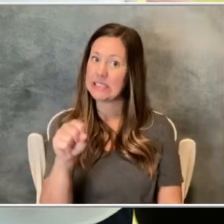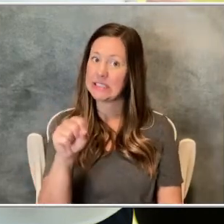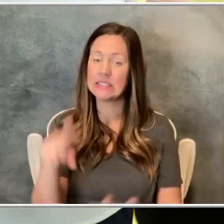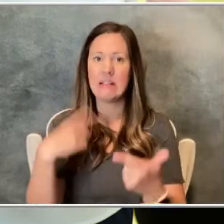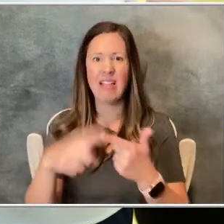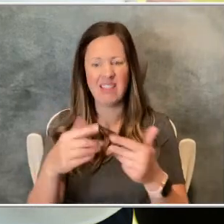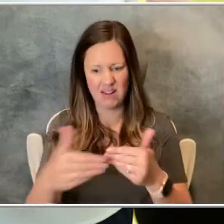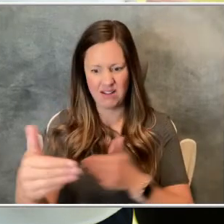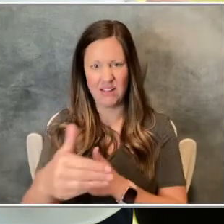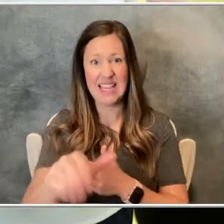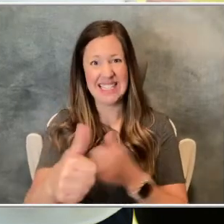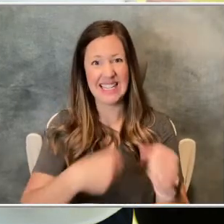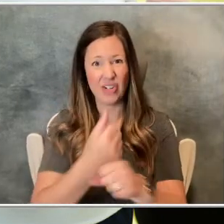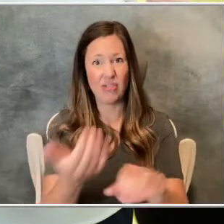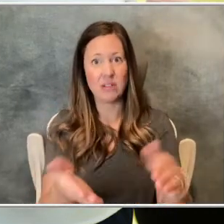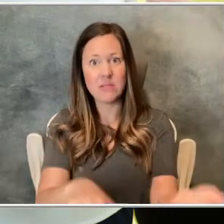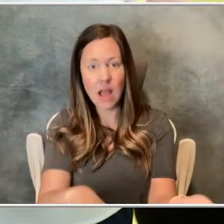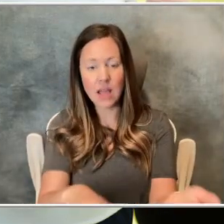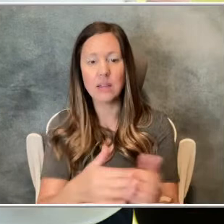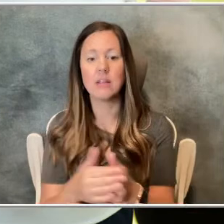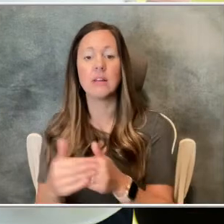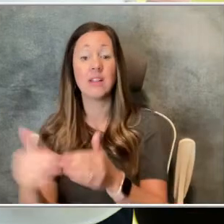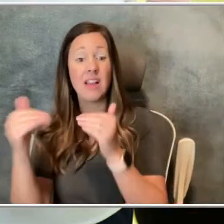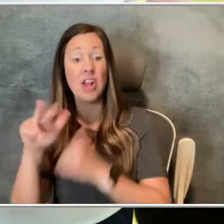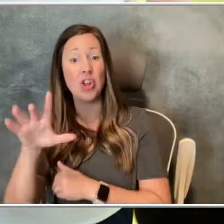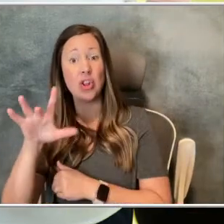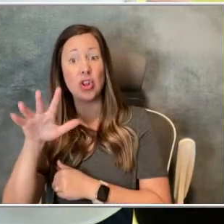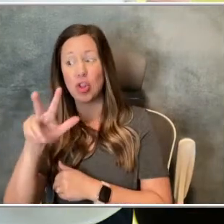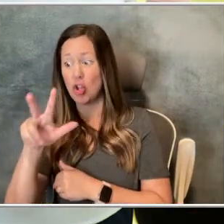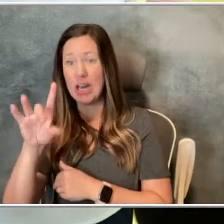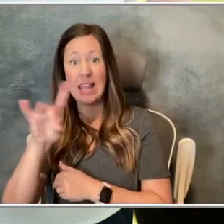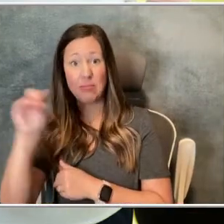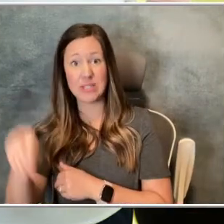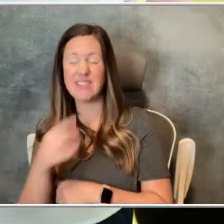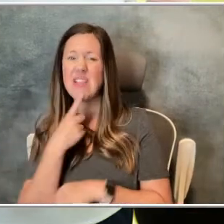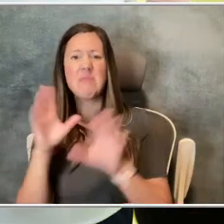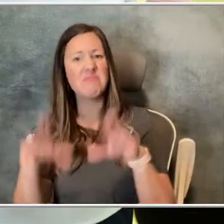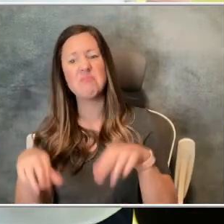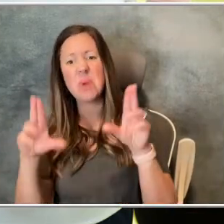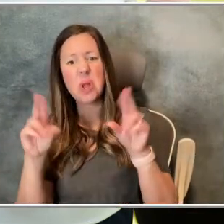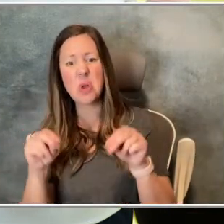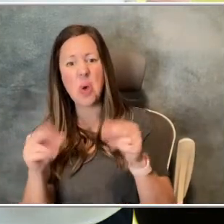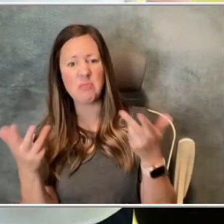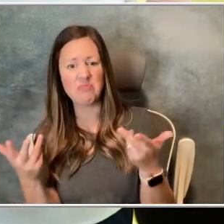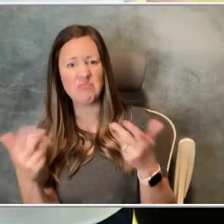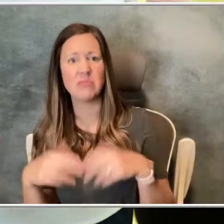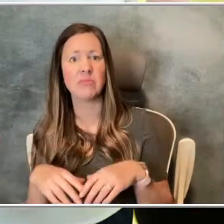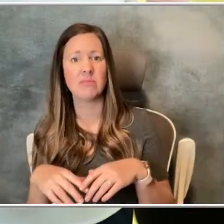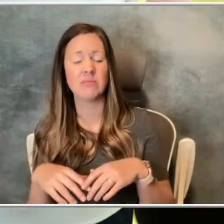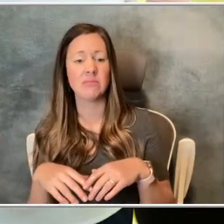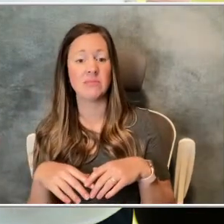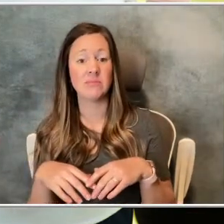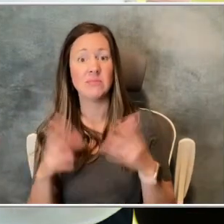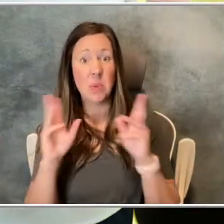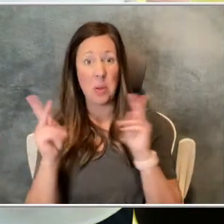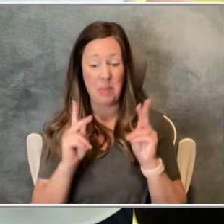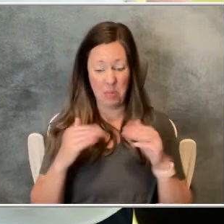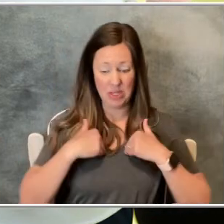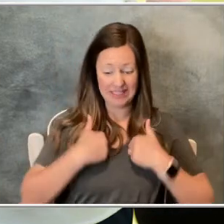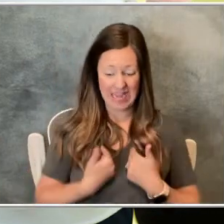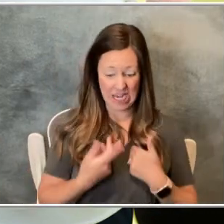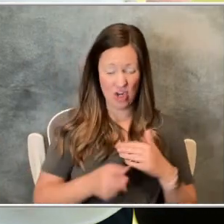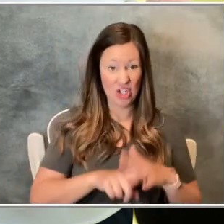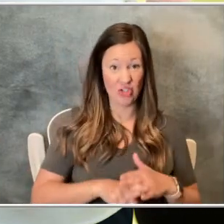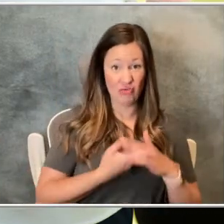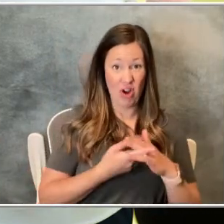to 38% of people who said they did not feel tired most of the time. Or another way to phrase it, people who were tired at baseline were 21% more